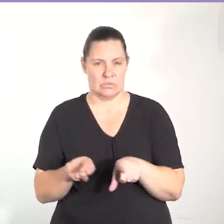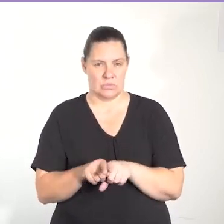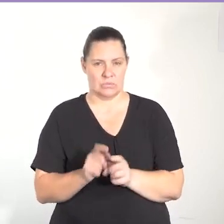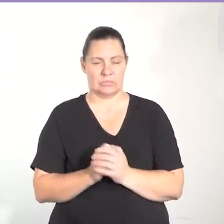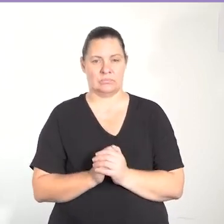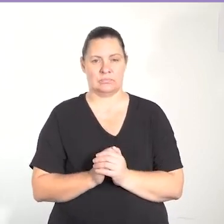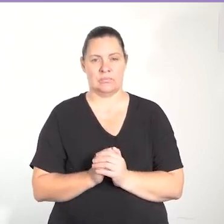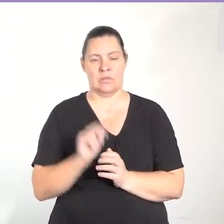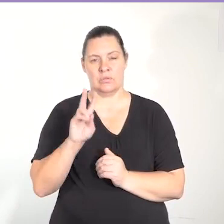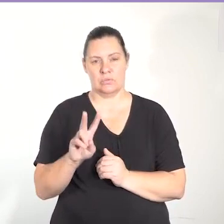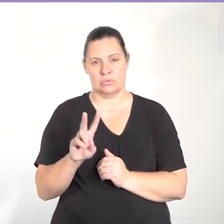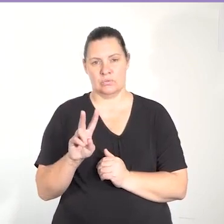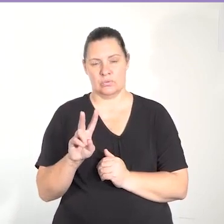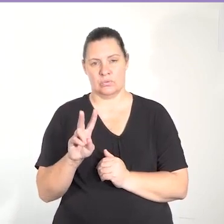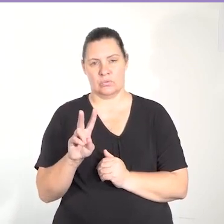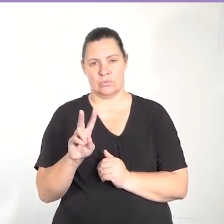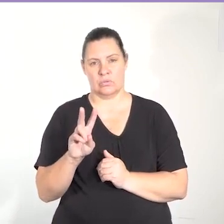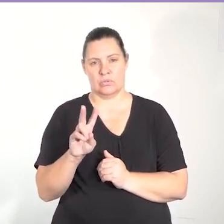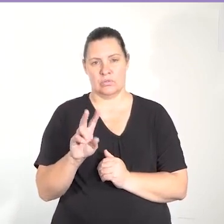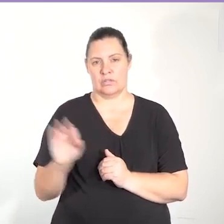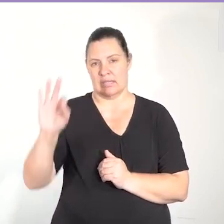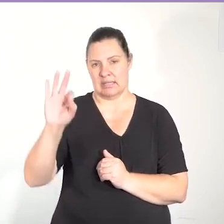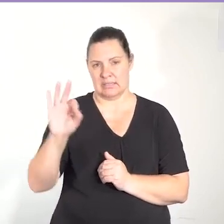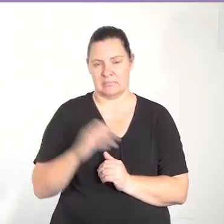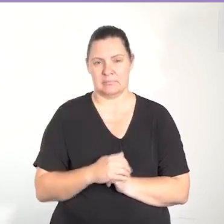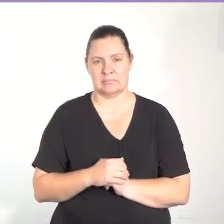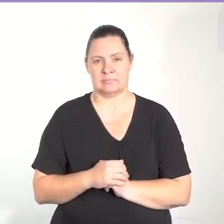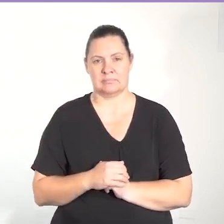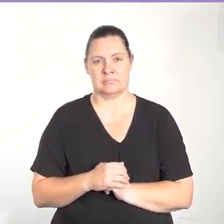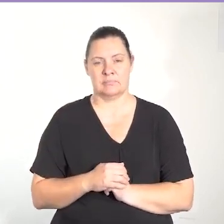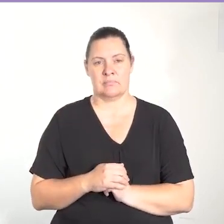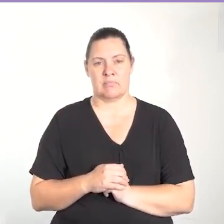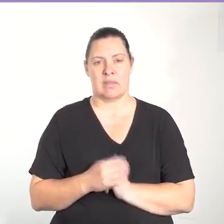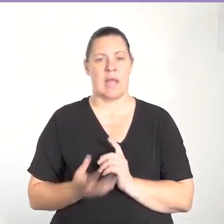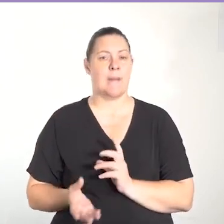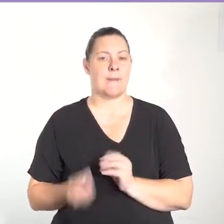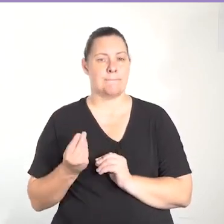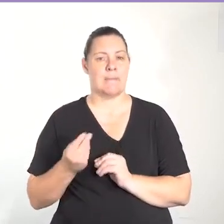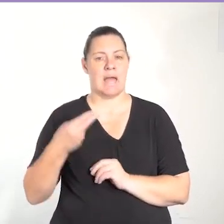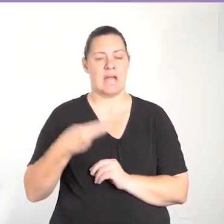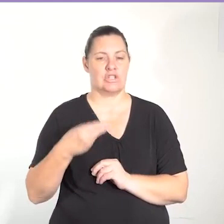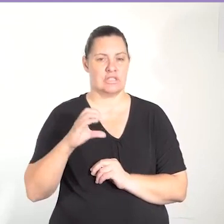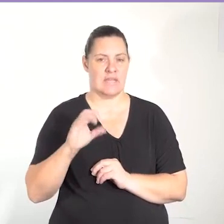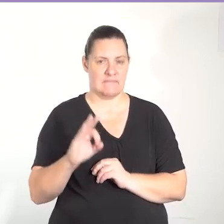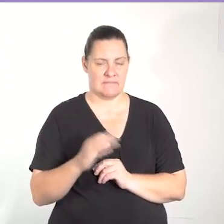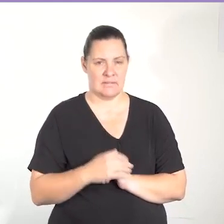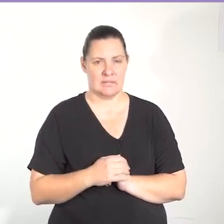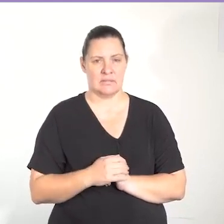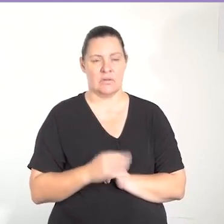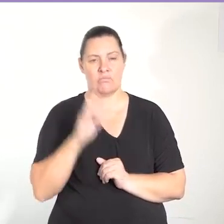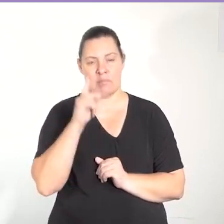also be 2 exponent 3. Now how do we find the HCF